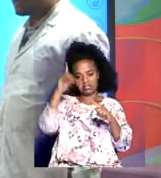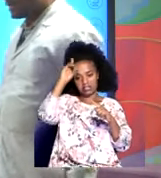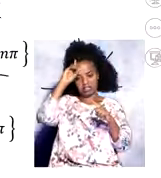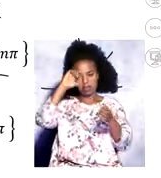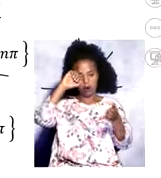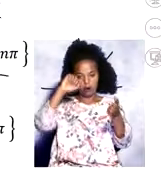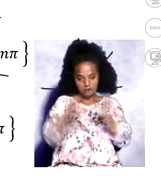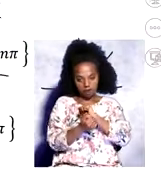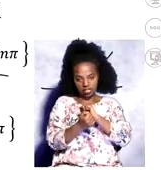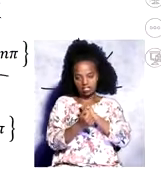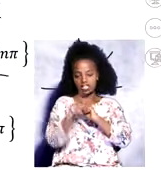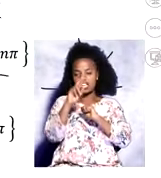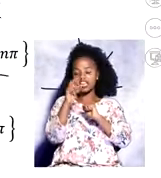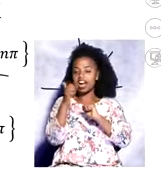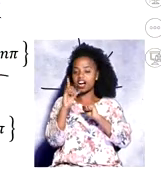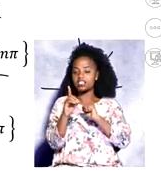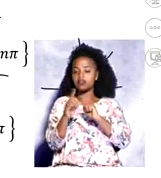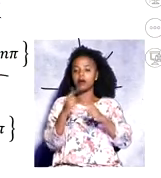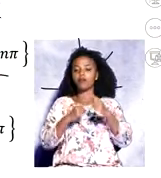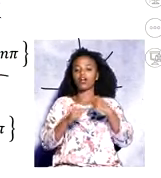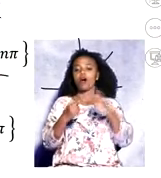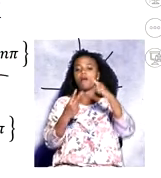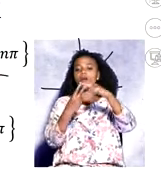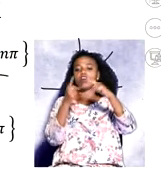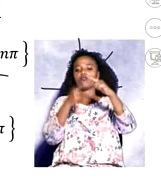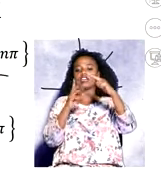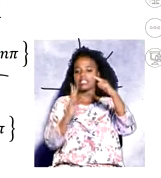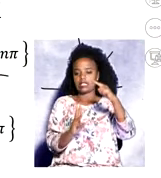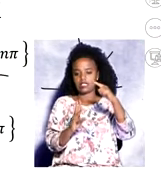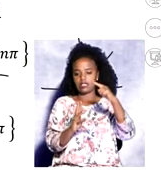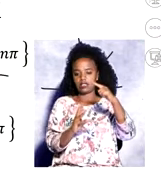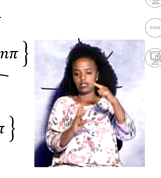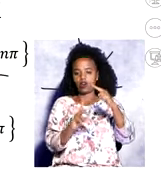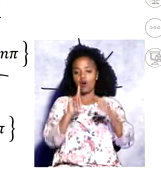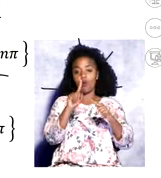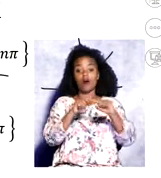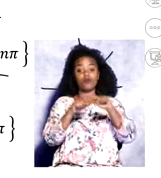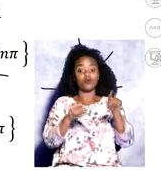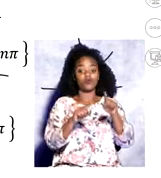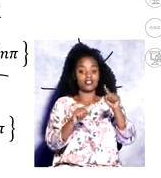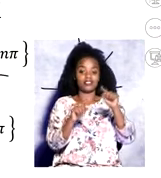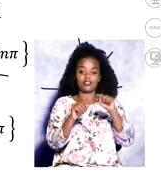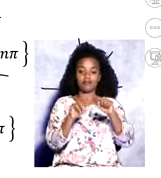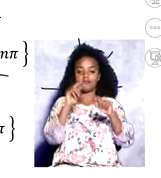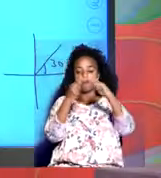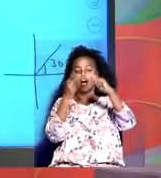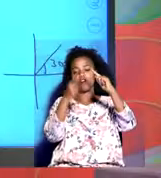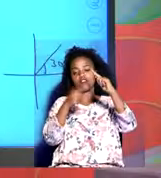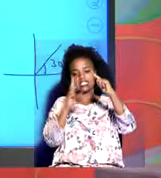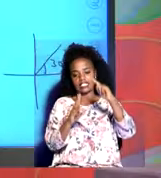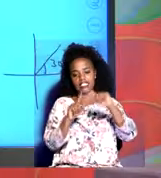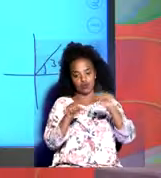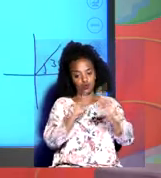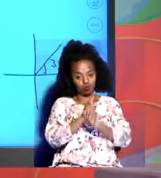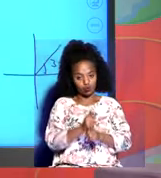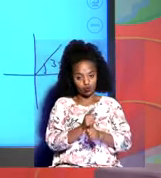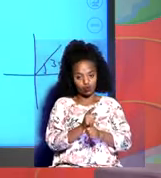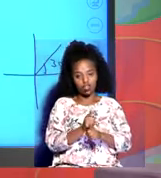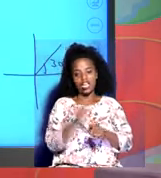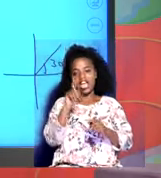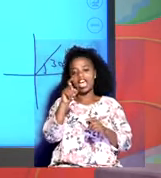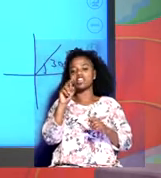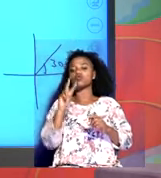into radian, it becomes power 6. One of the particular solution is power 6. The other will be it is x2 it